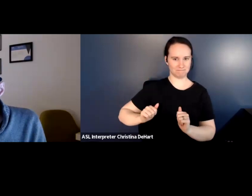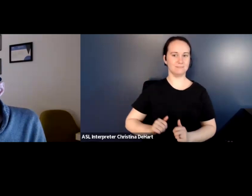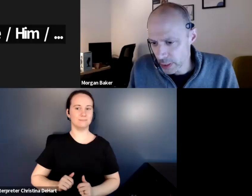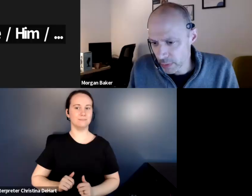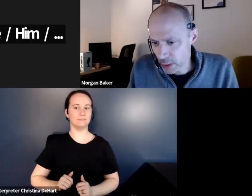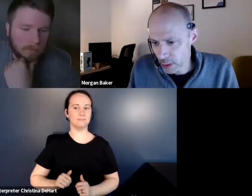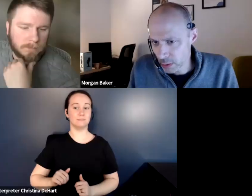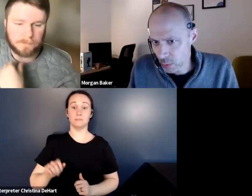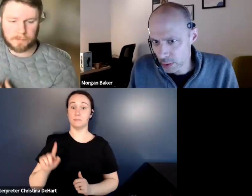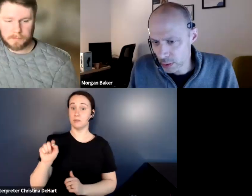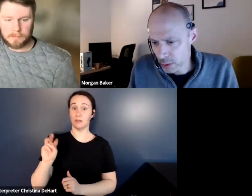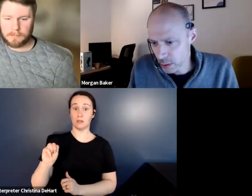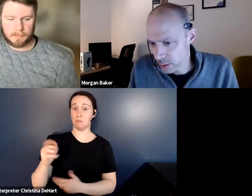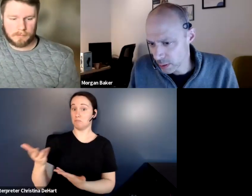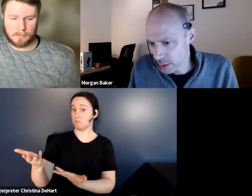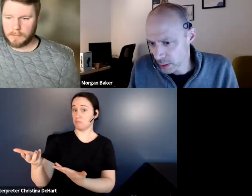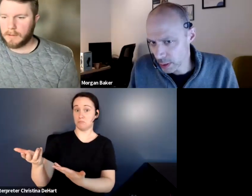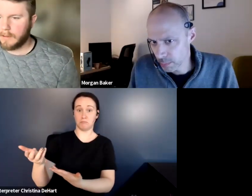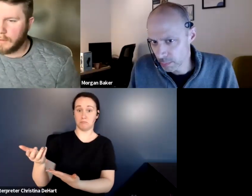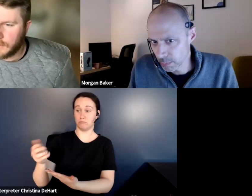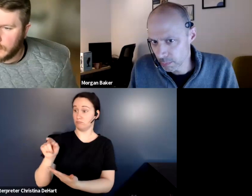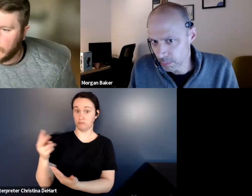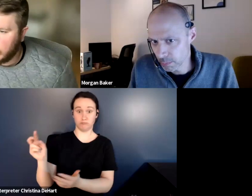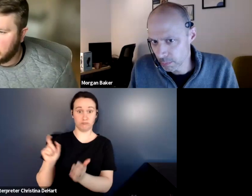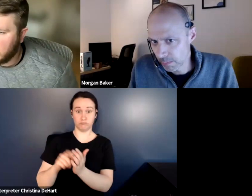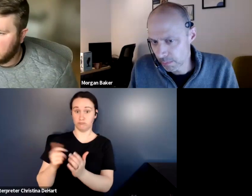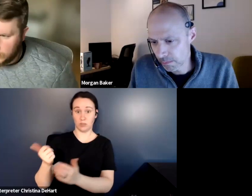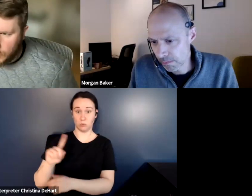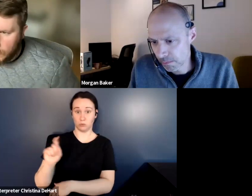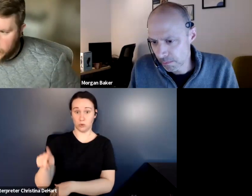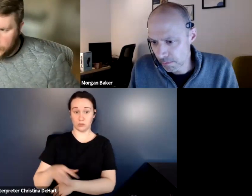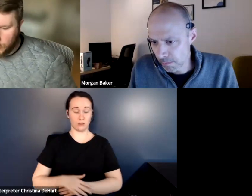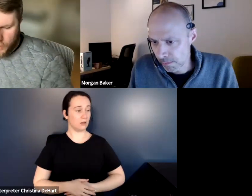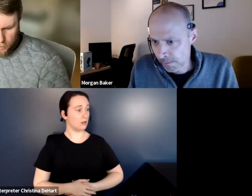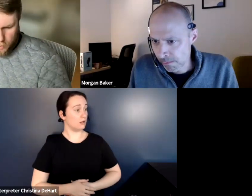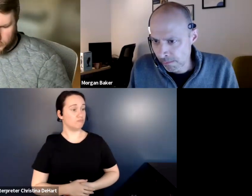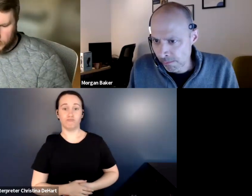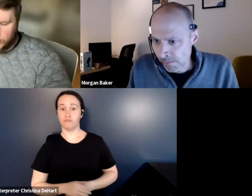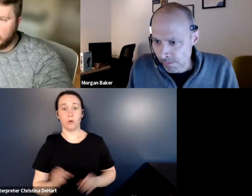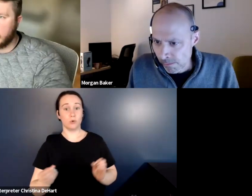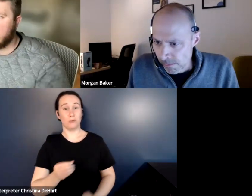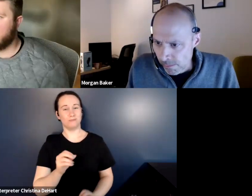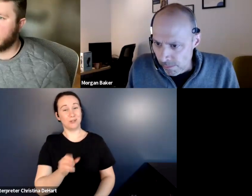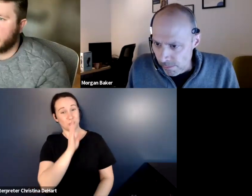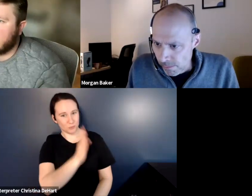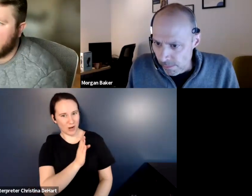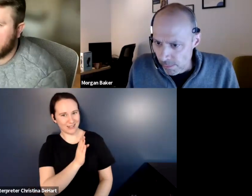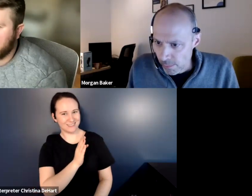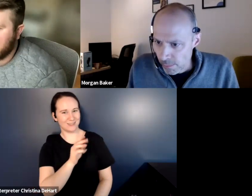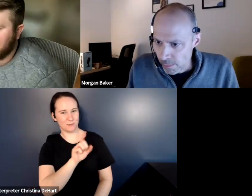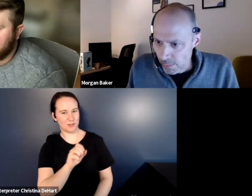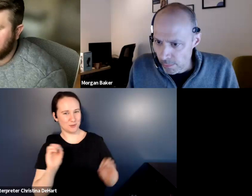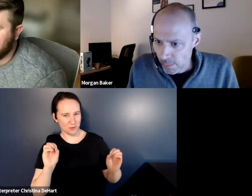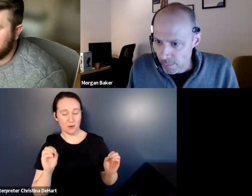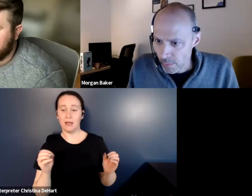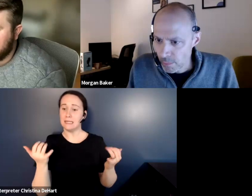Tom, did you have any other questions on your end there? No, I don't. No other direct questions to me. We still have a couple of